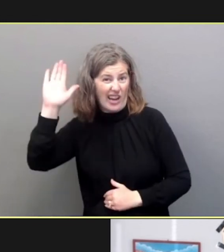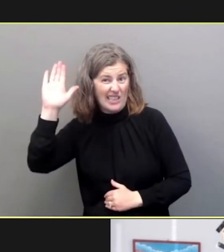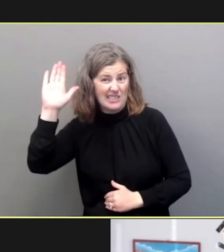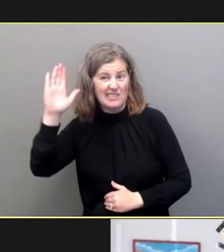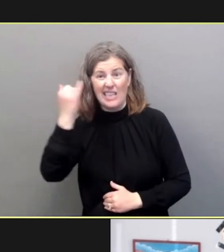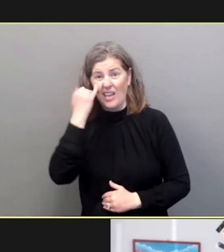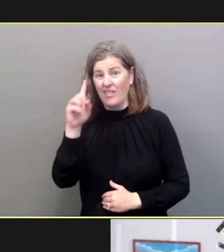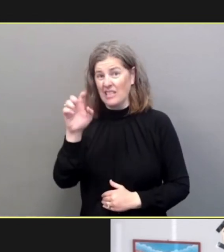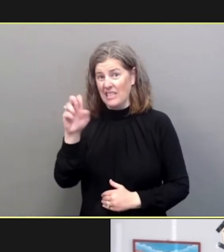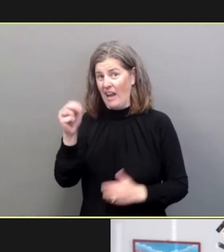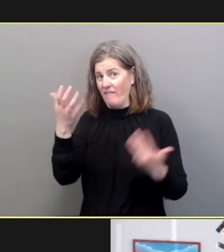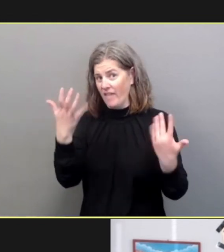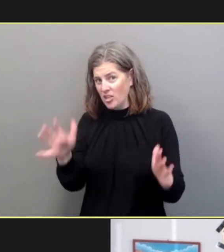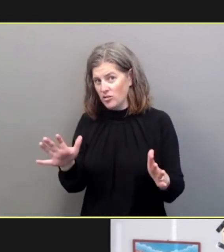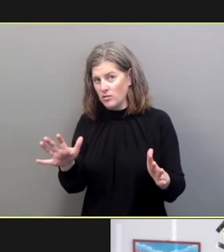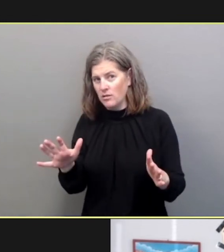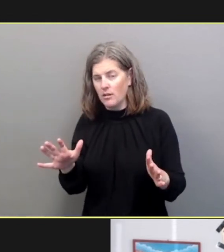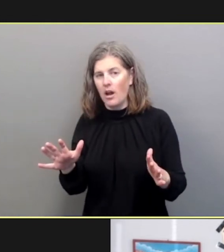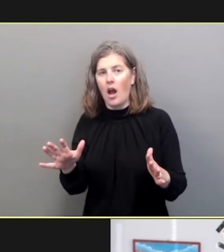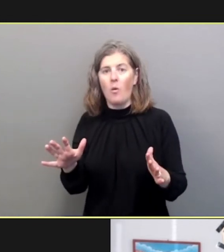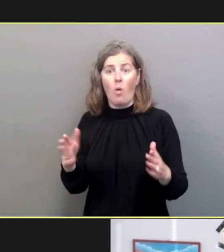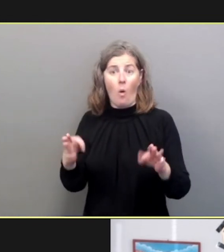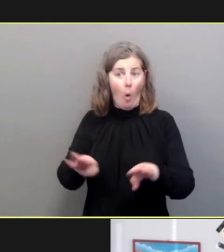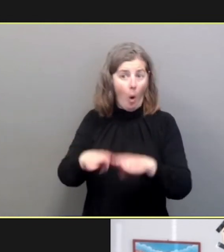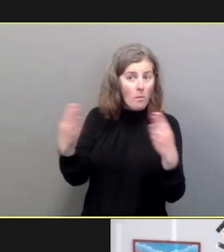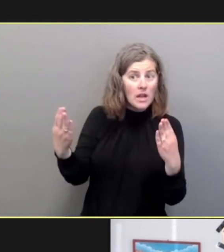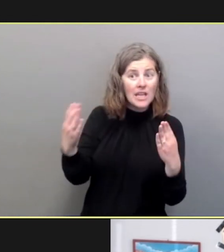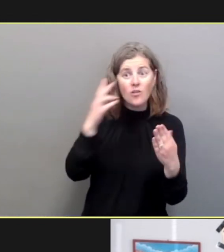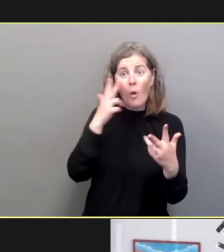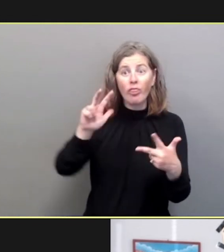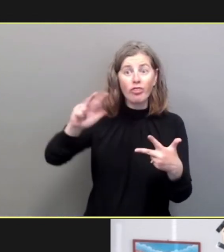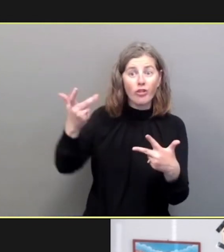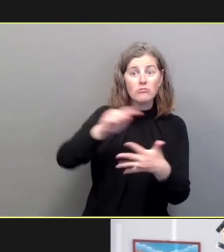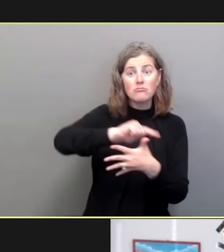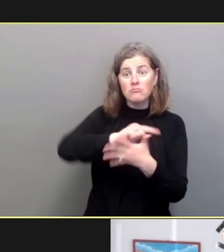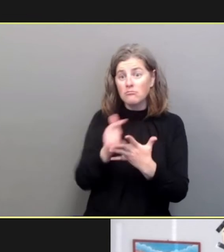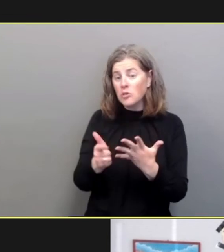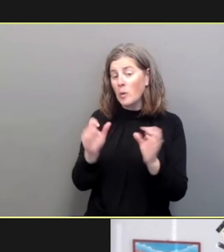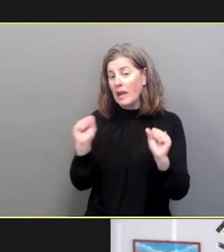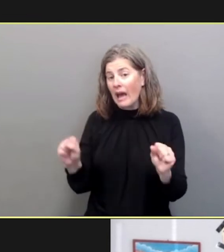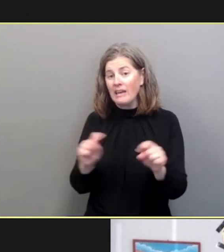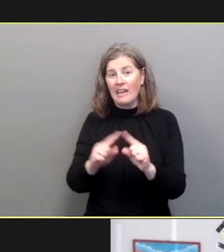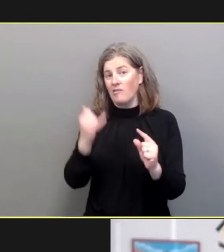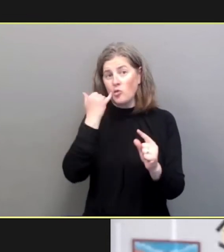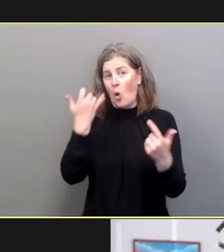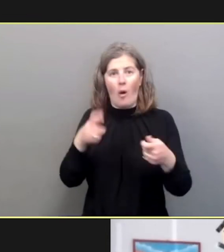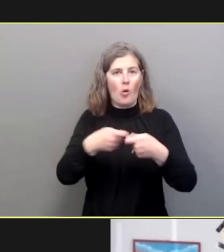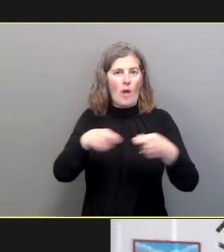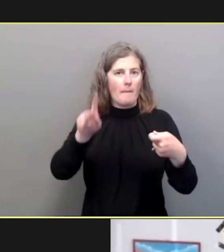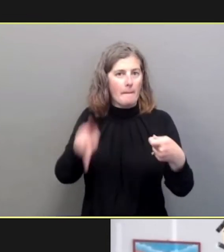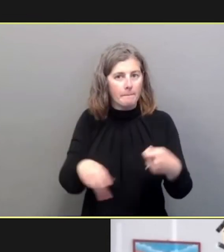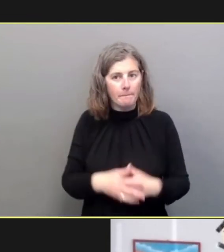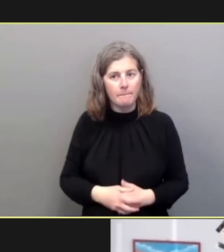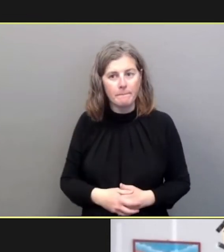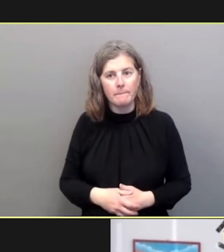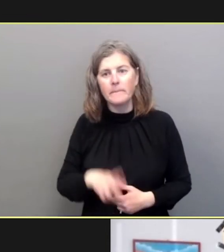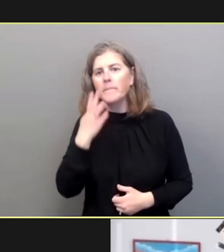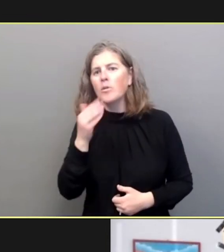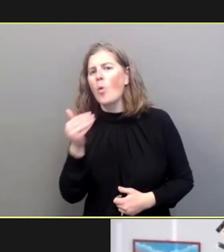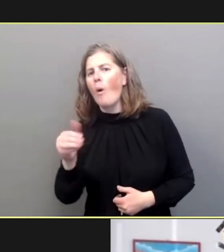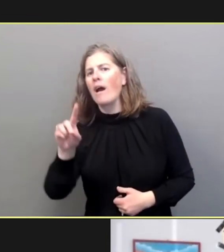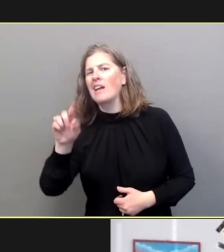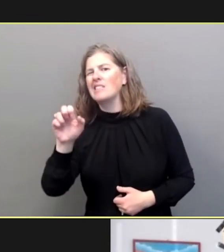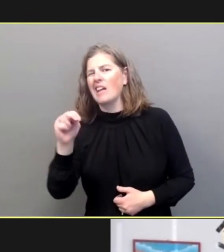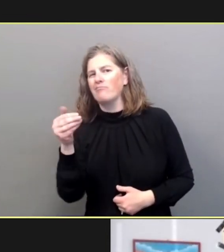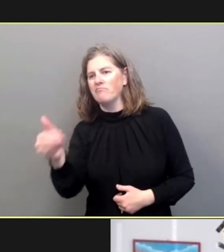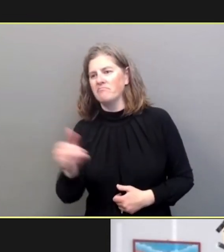Dan goes, I'll open the doors. And if anyone wants to do a third round, we can do that. And otherwise, we'll aim to wrap up at that point. Dan, you are